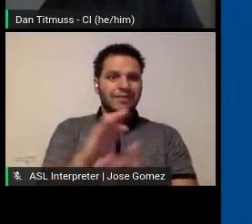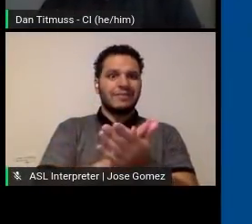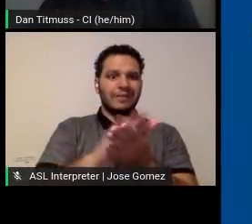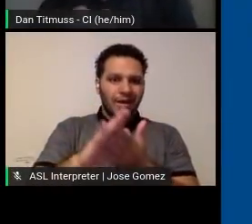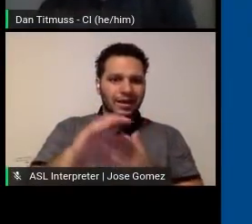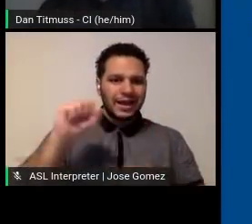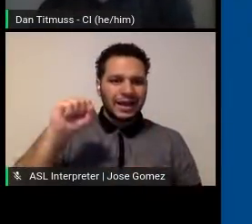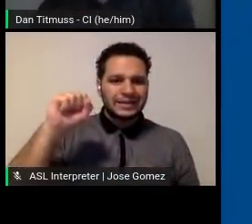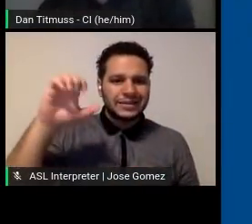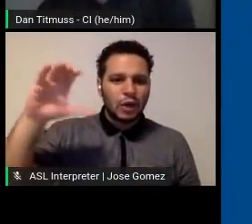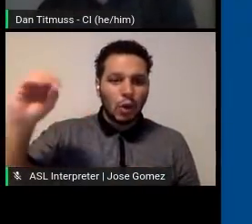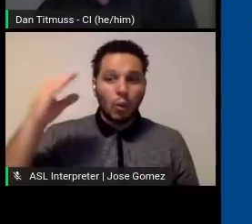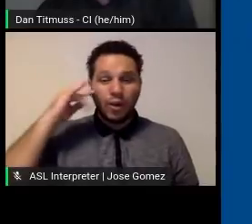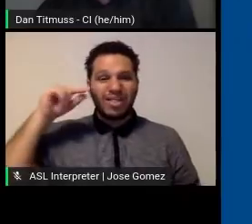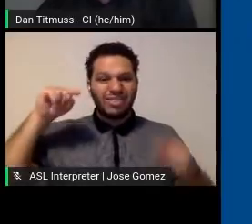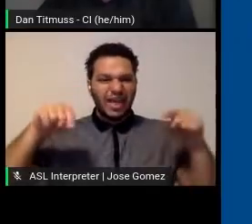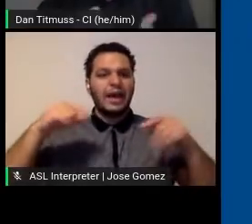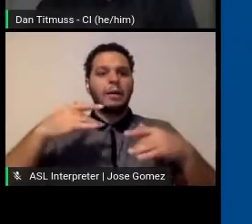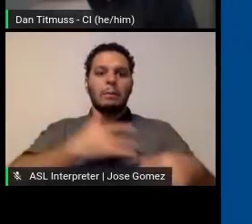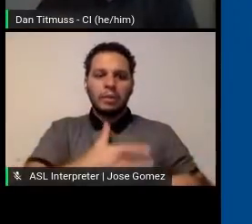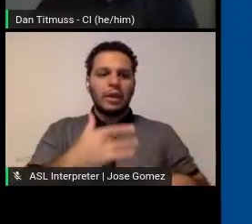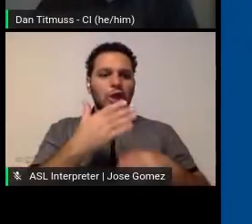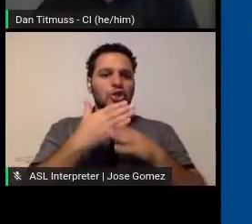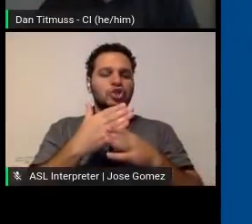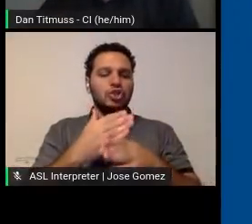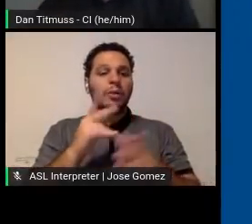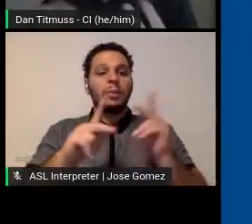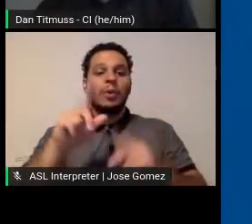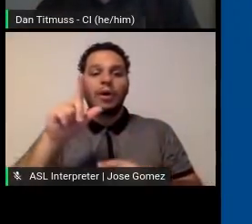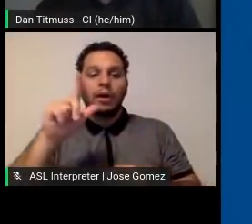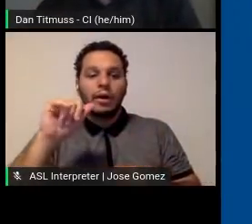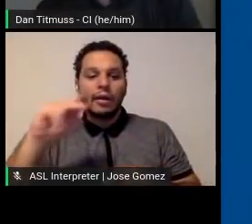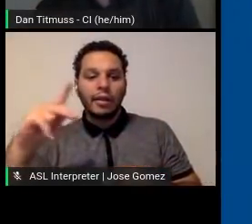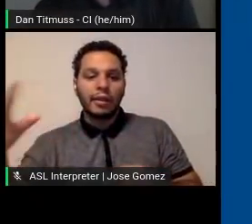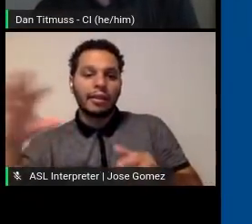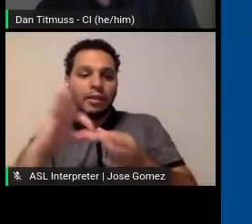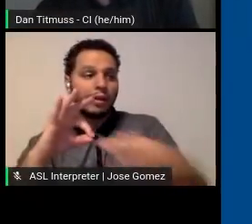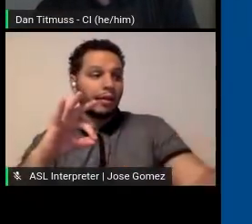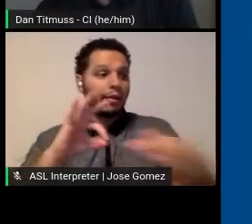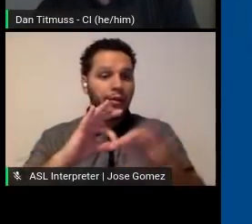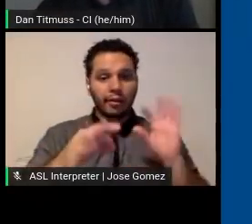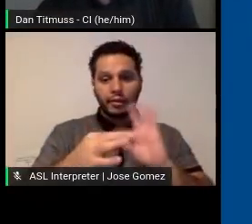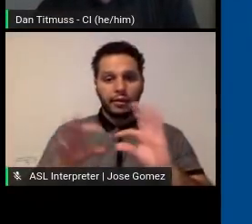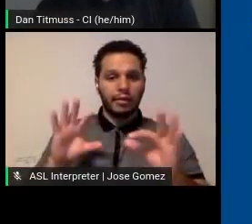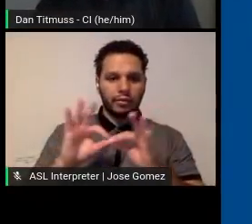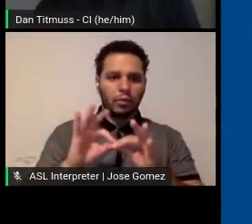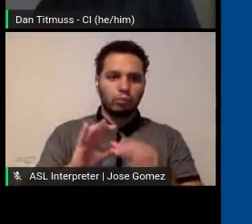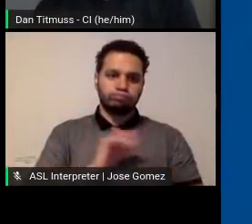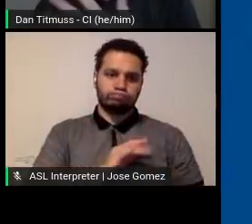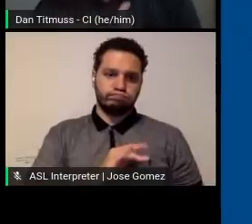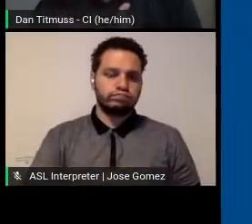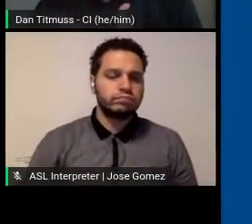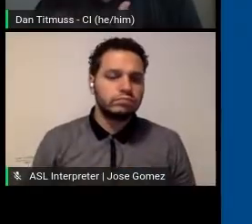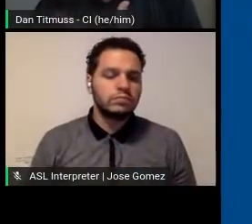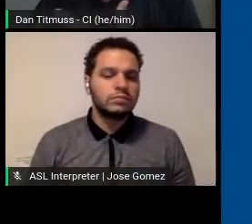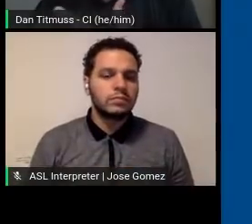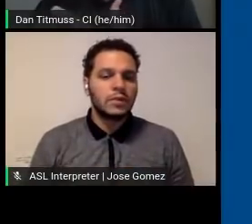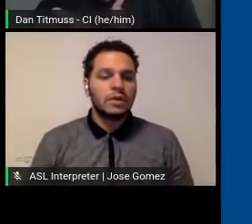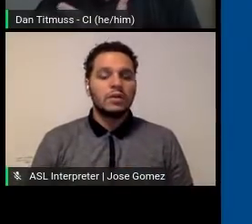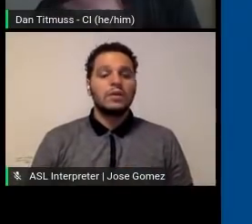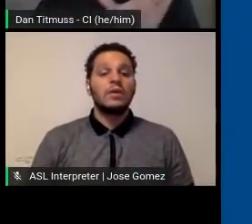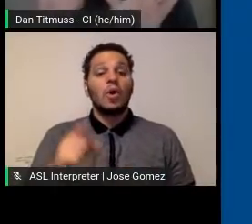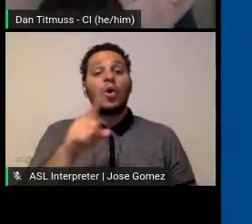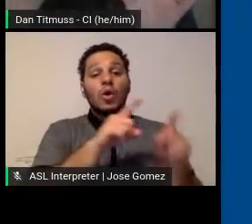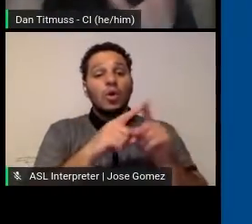they're often shared a lot of different places. And so people are linking to you, which adds to your search authority. It also completes